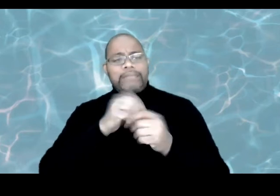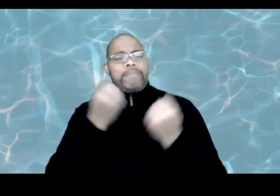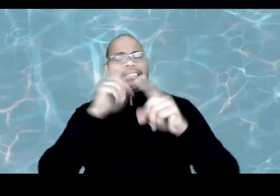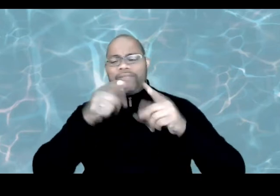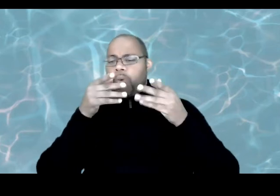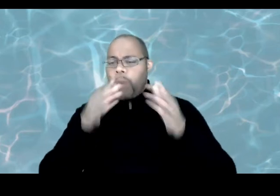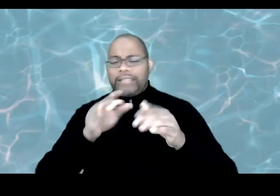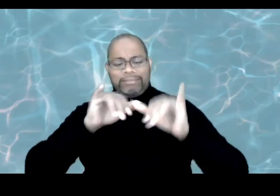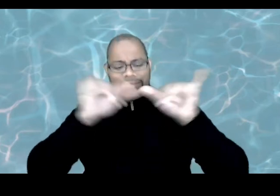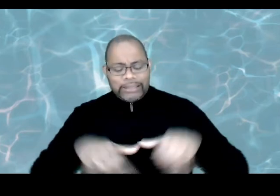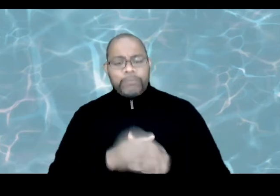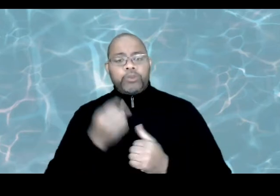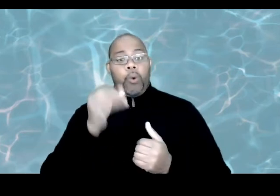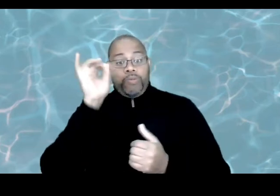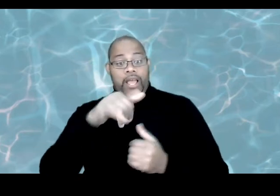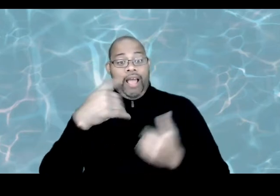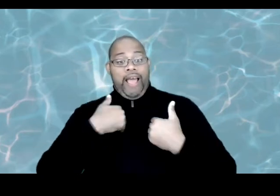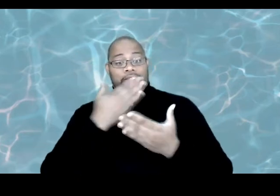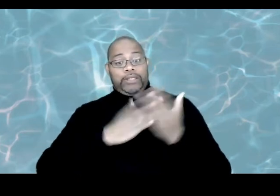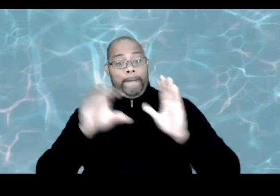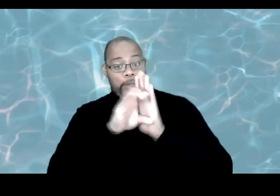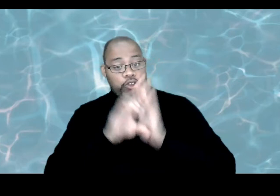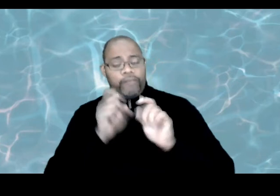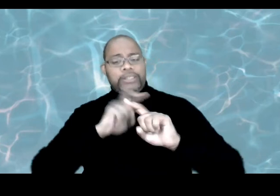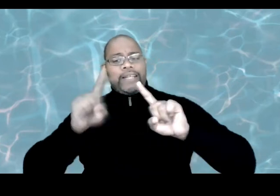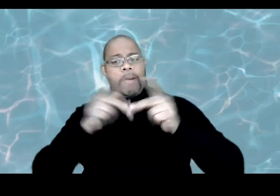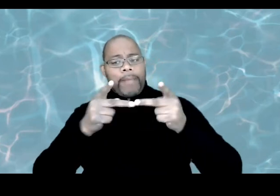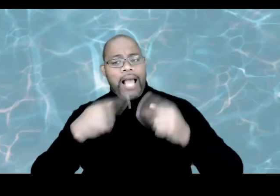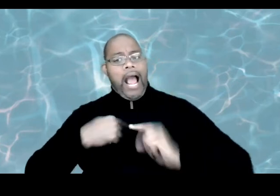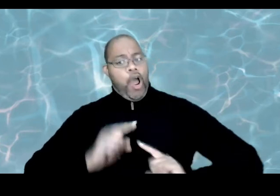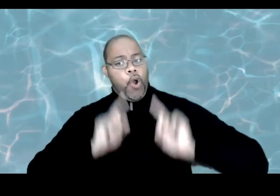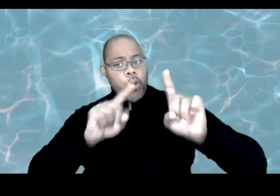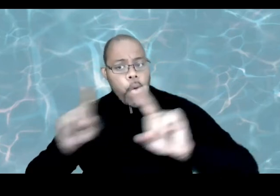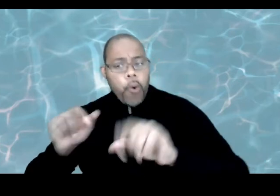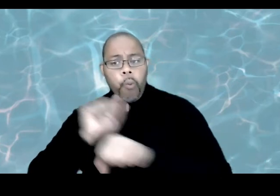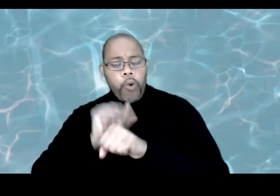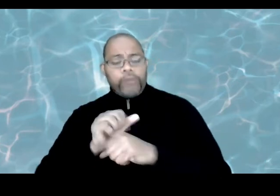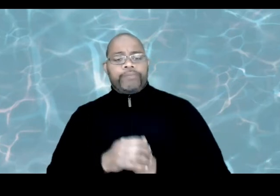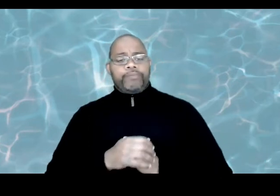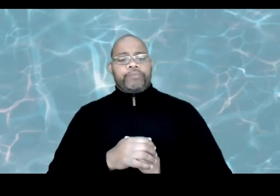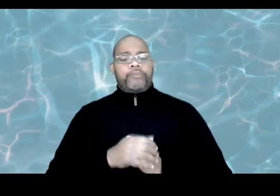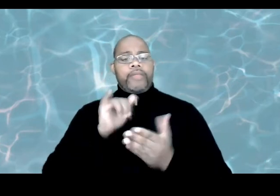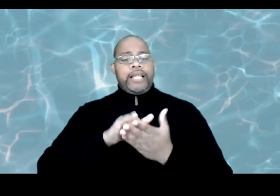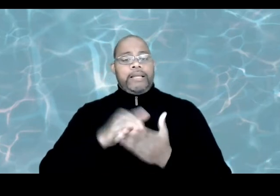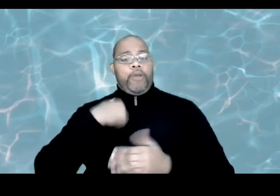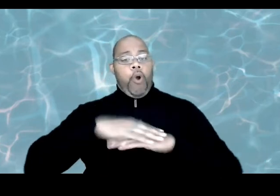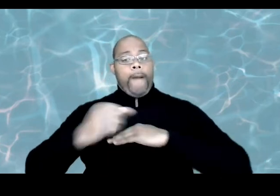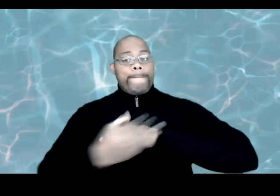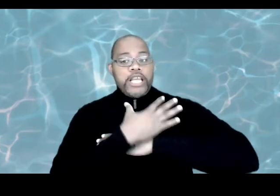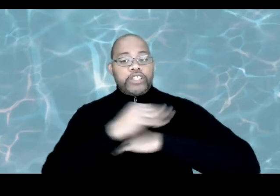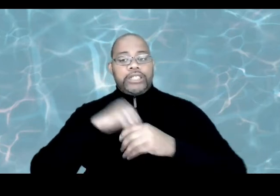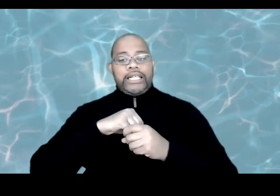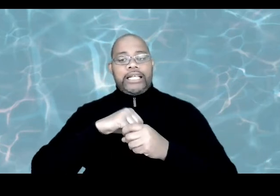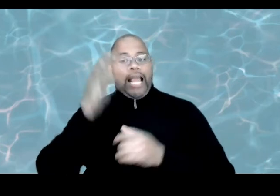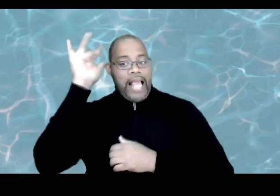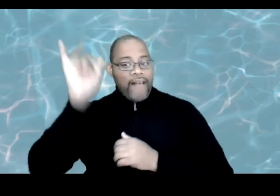questions in a number of different systems. And so here I have some photos from the different places that I've been able to work with. This is me on a